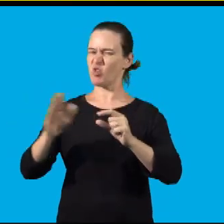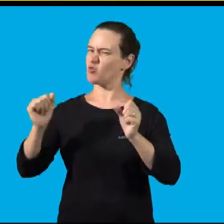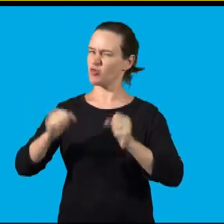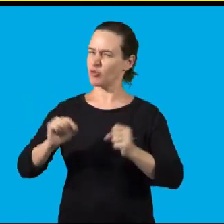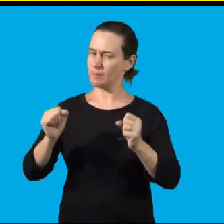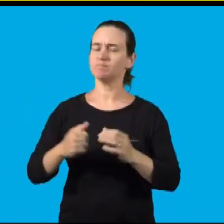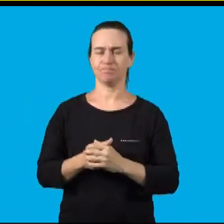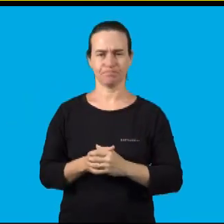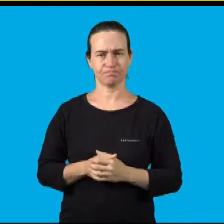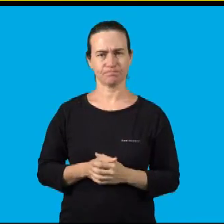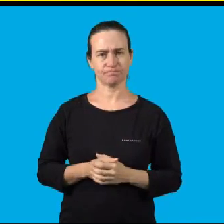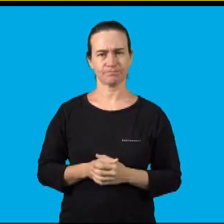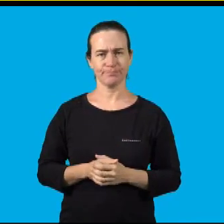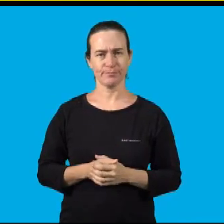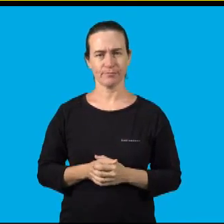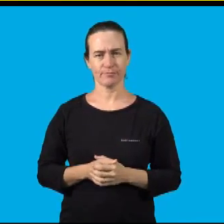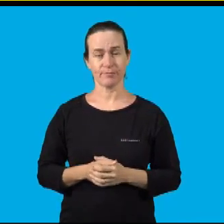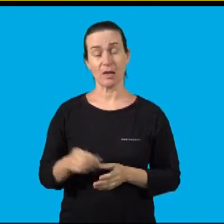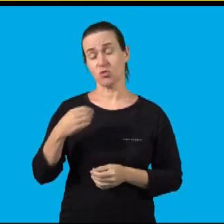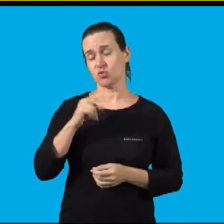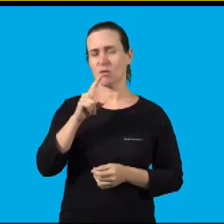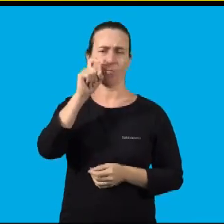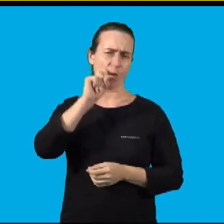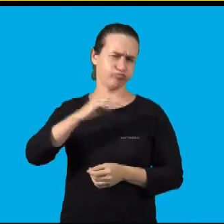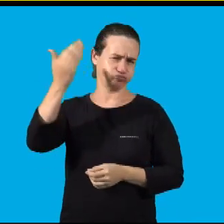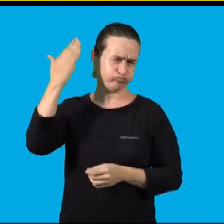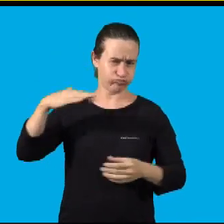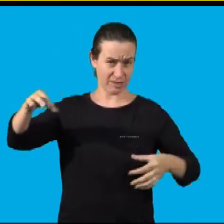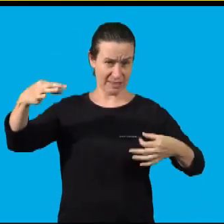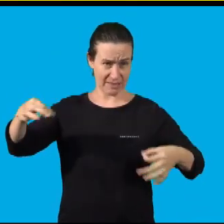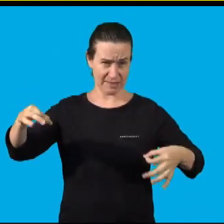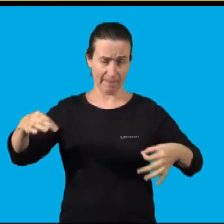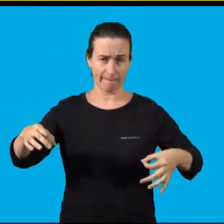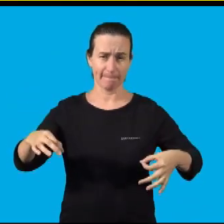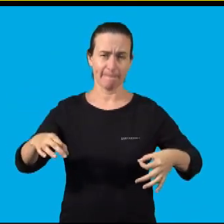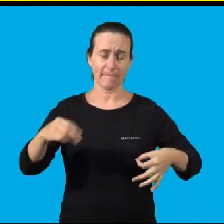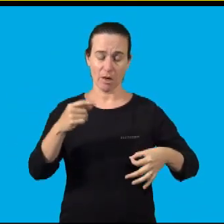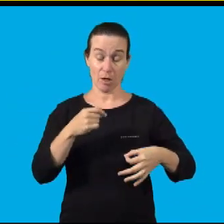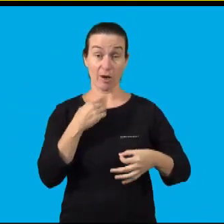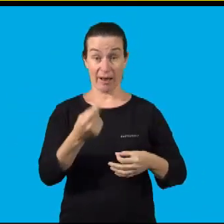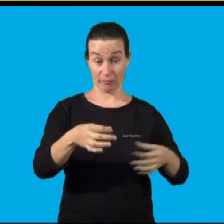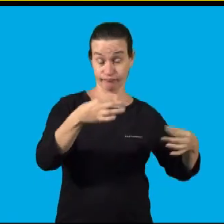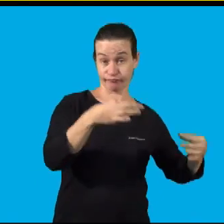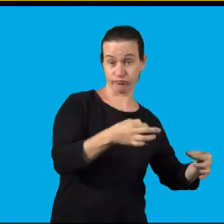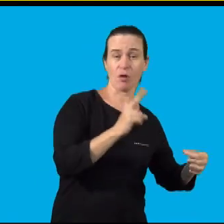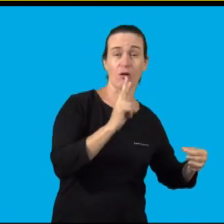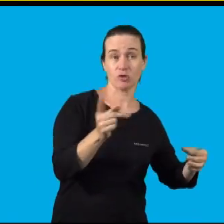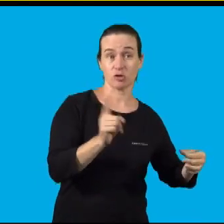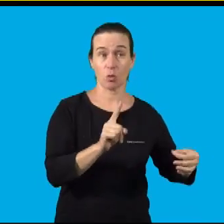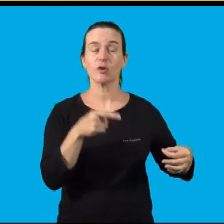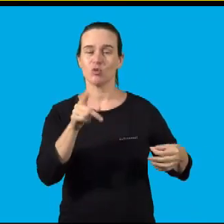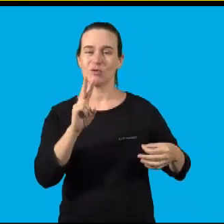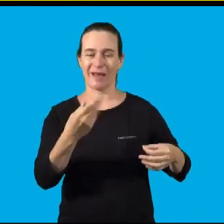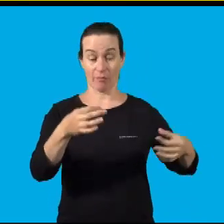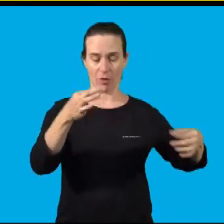statement. Now, you will see when you look at past papers that the memoranda for examination papers are